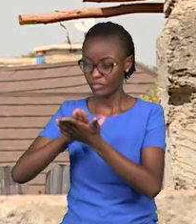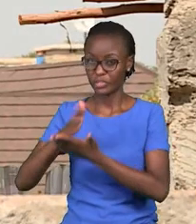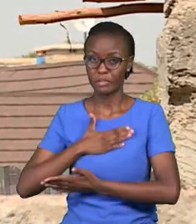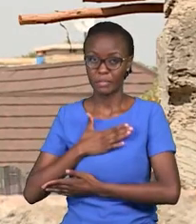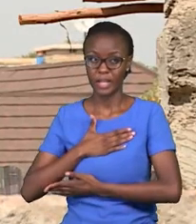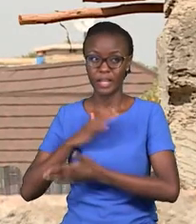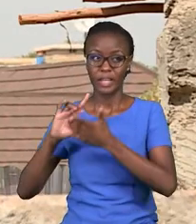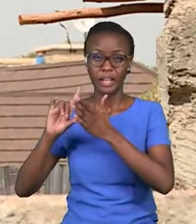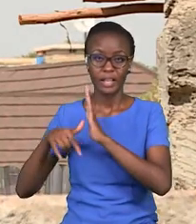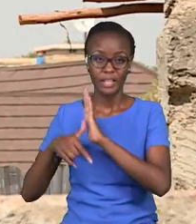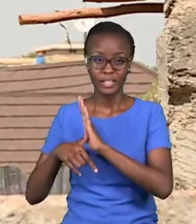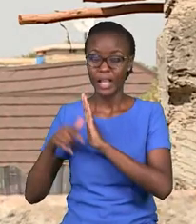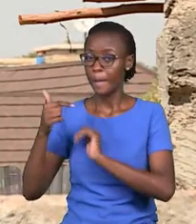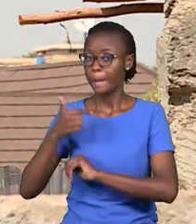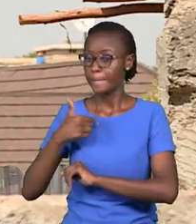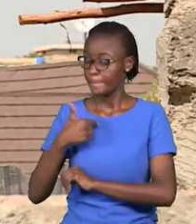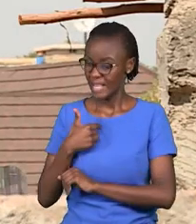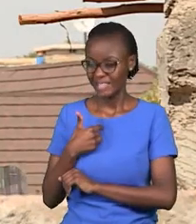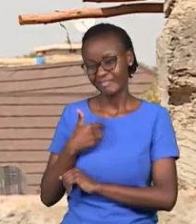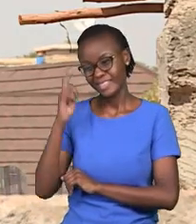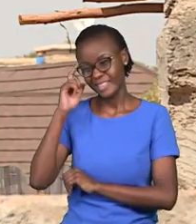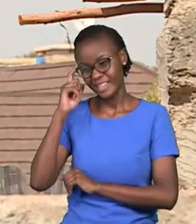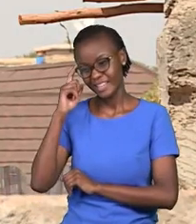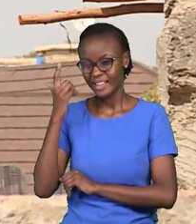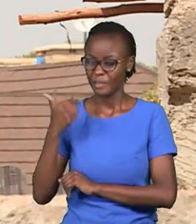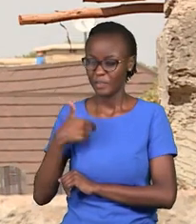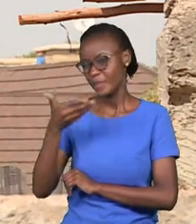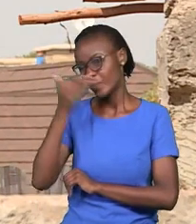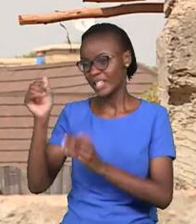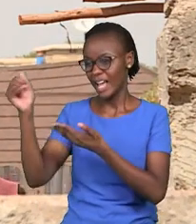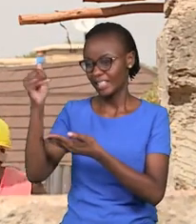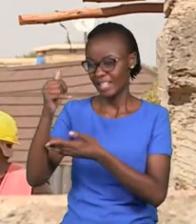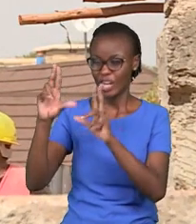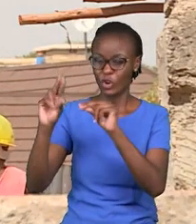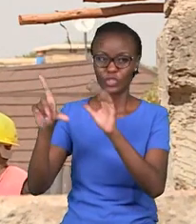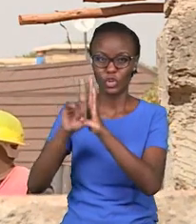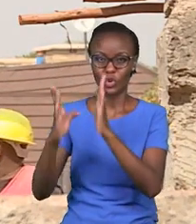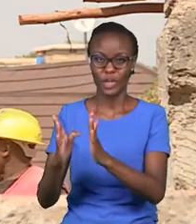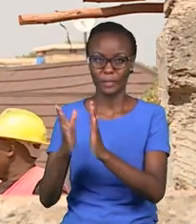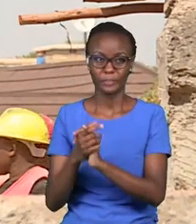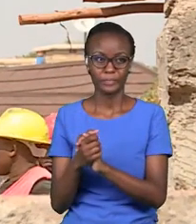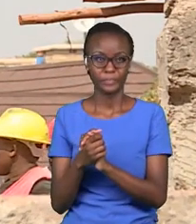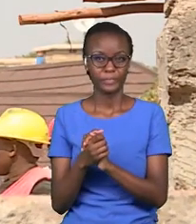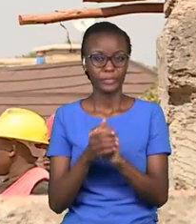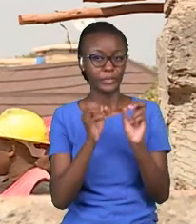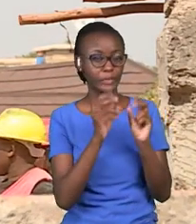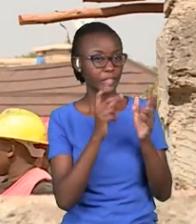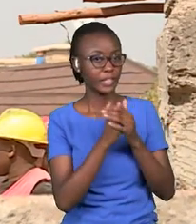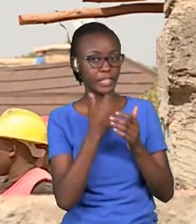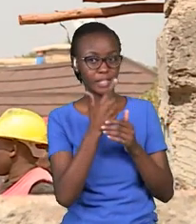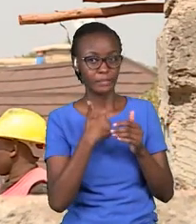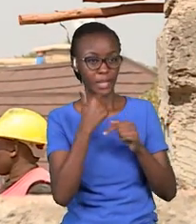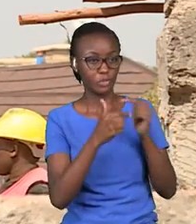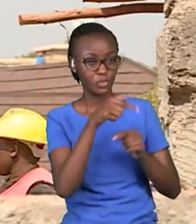that I was more inclined to be an architect than a lawyer. Uh-huh. And yeah, here we are, and I think they're very proud of me if I can. Tell me about that. Your journey. My journey.